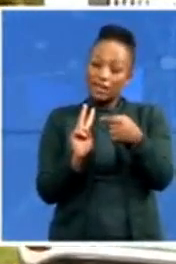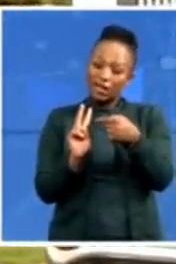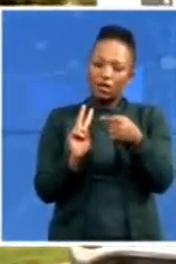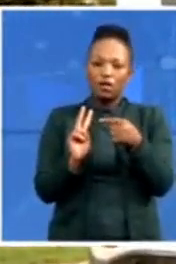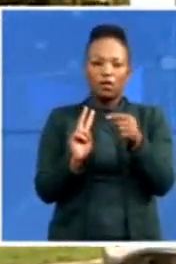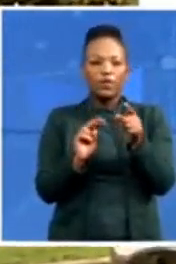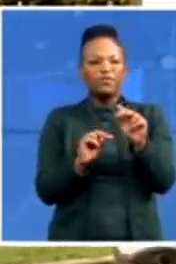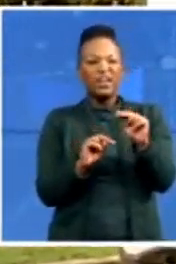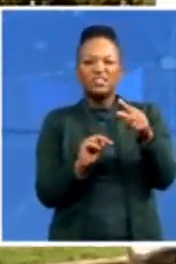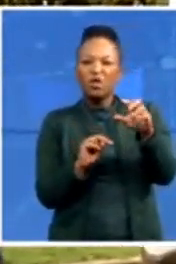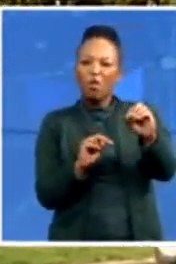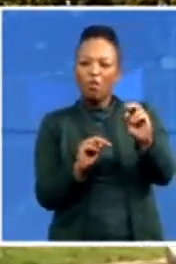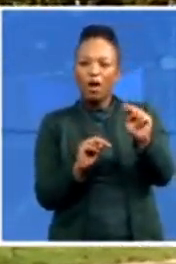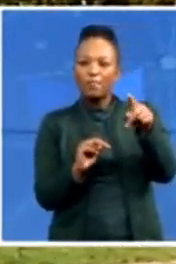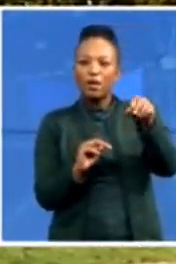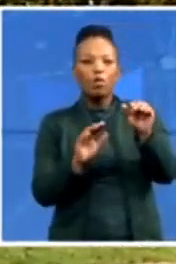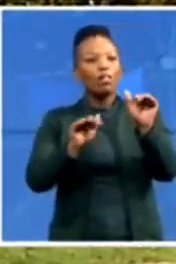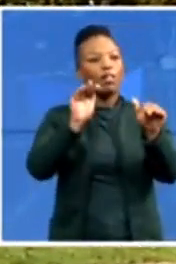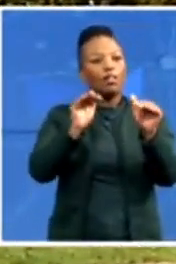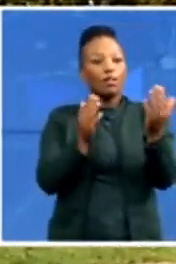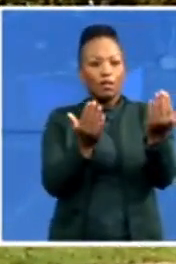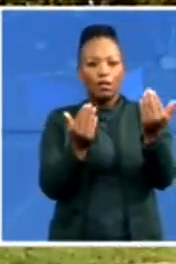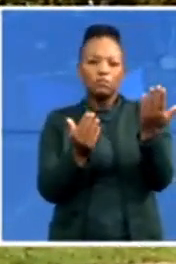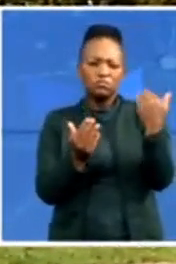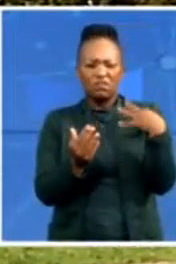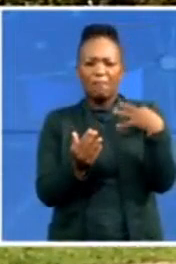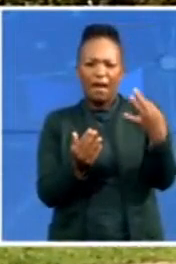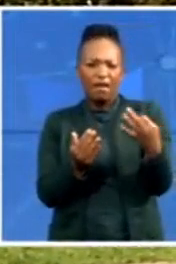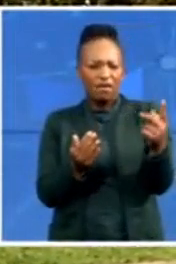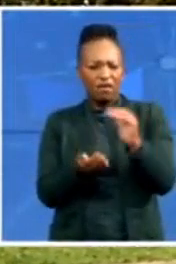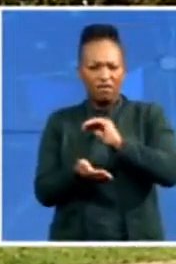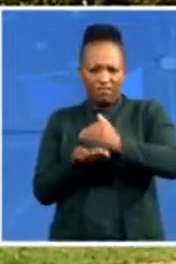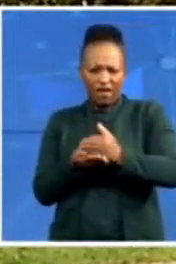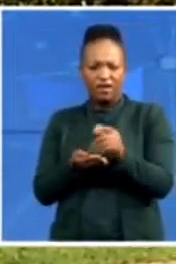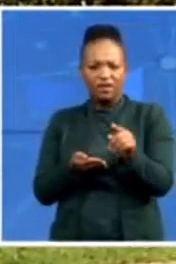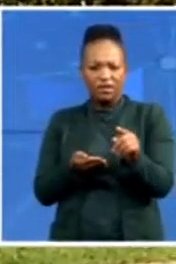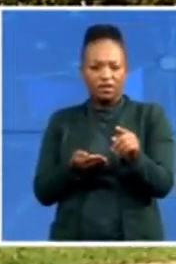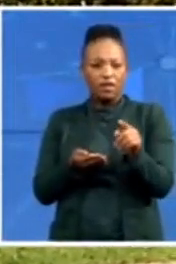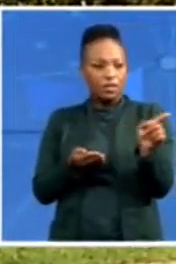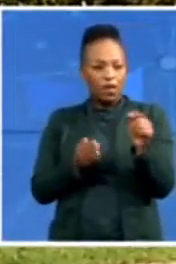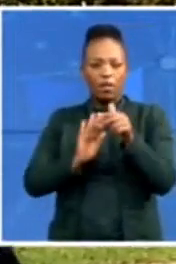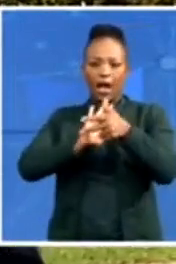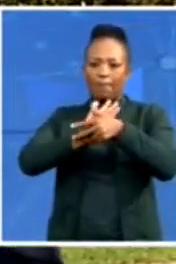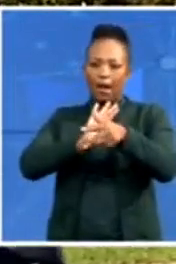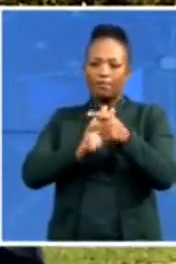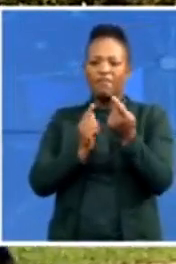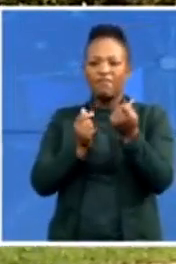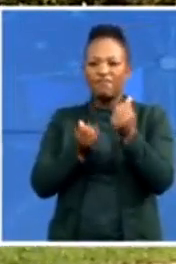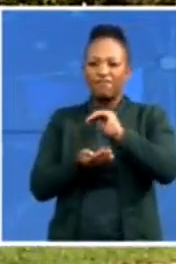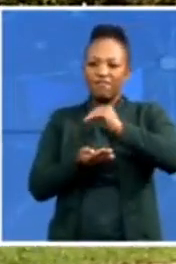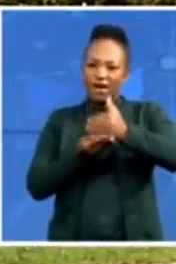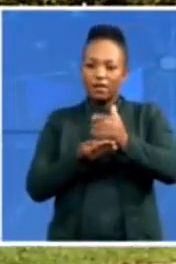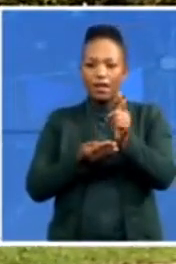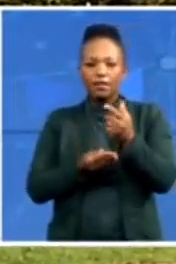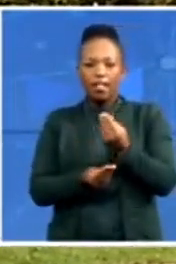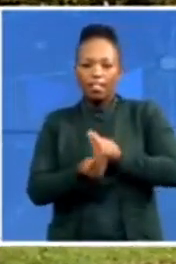to basically apply for funds. They would then approve those funds and then they would get kickbacks. But let's talk to Kaiser Khanyago.